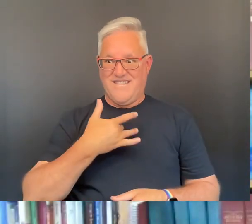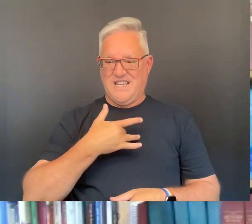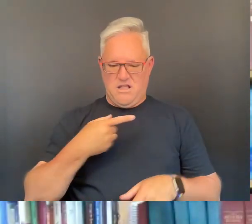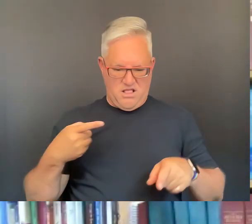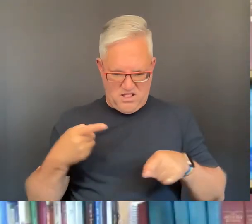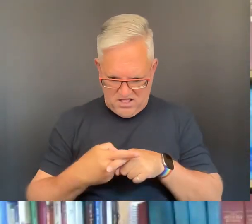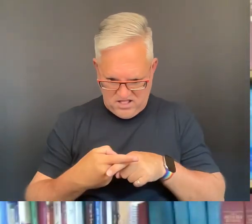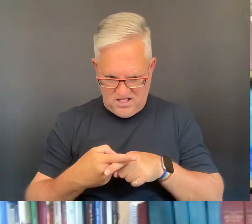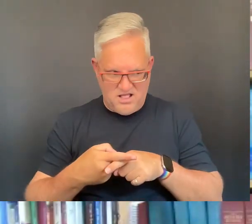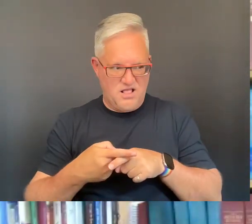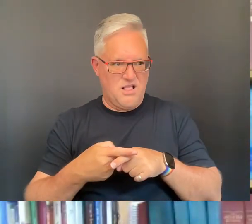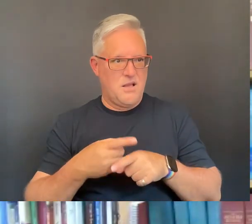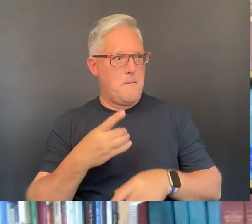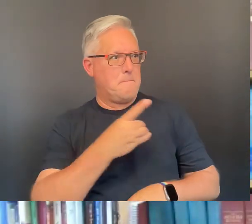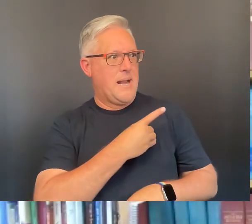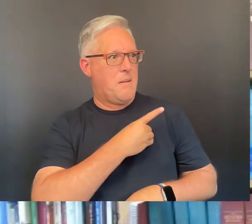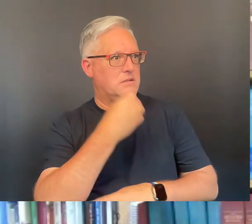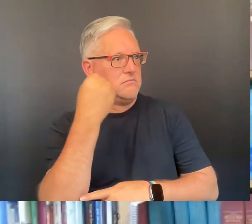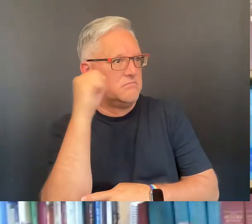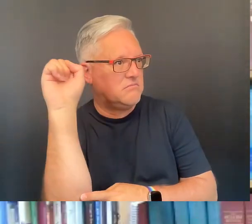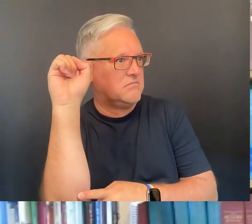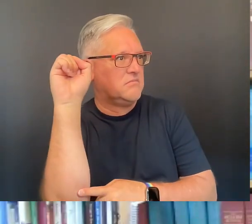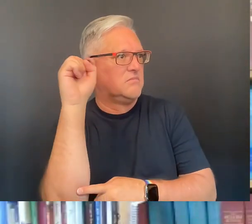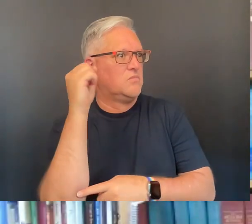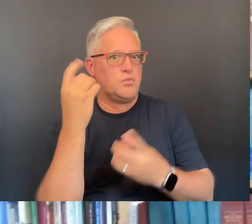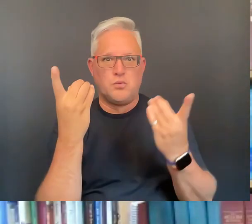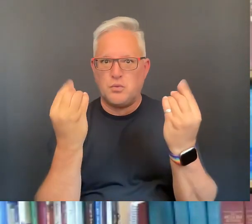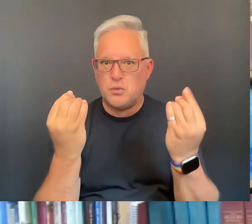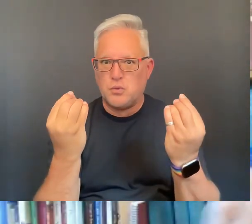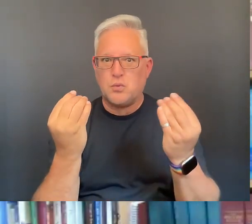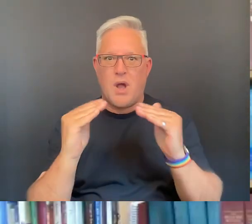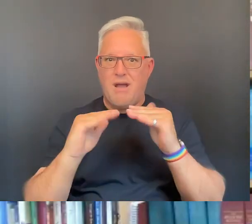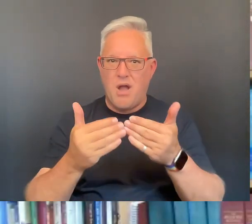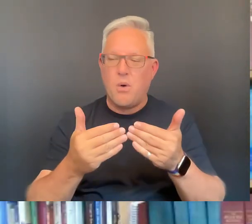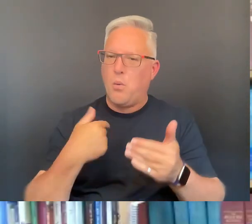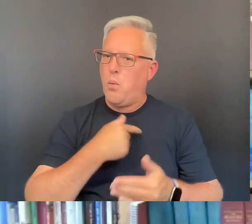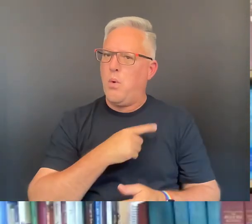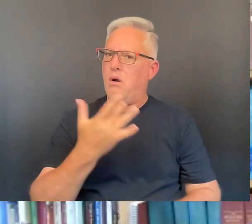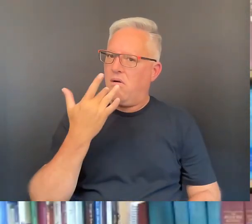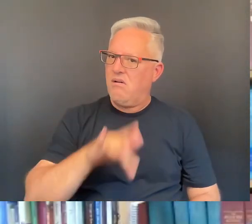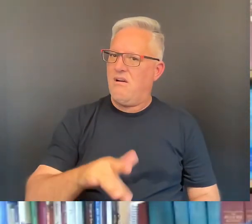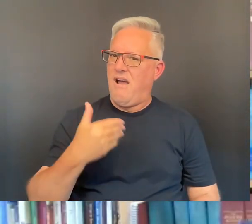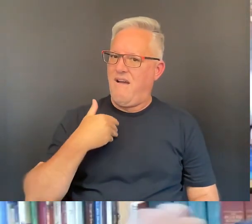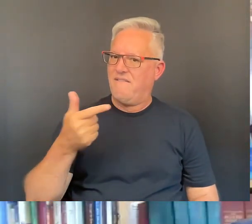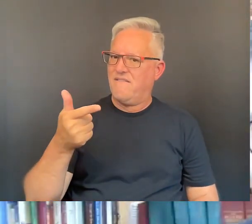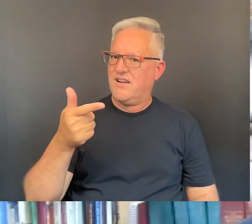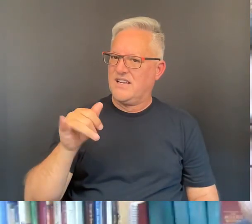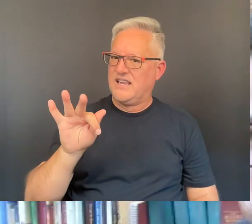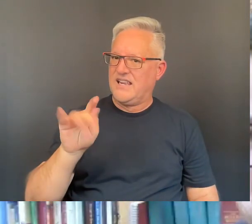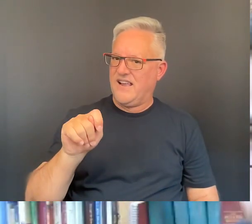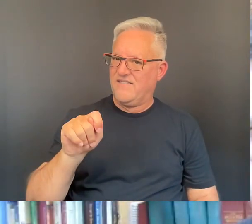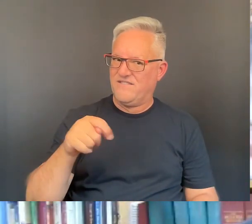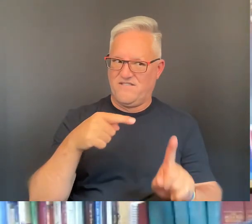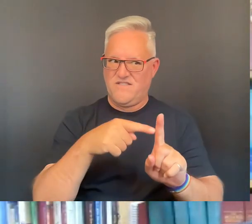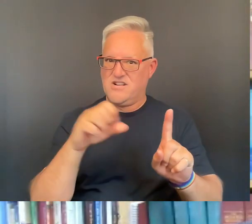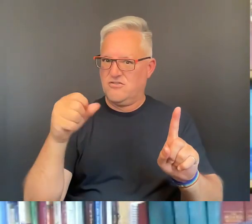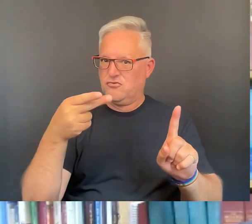the intersection of the Minneapolis uprising. Talk about a gift that we have within our synod to